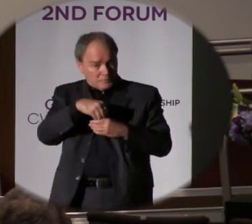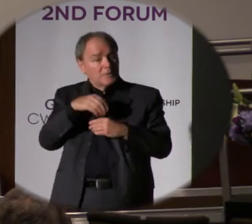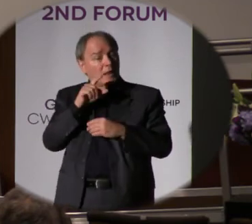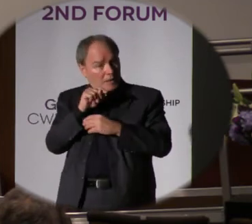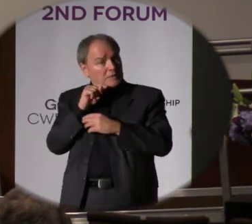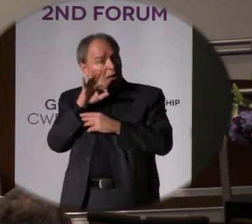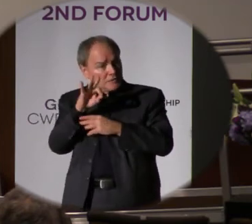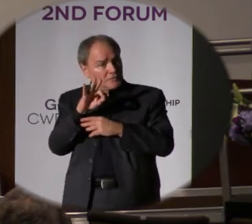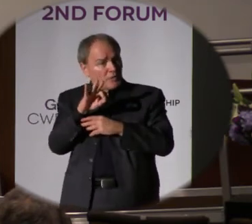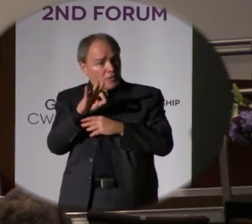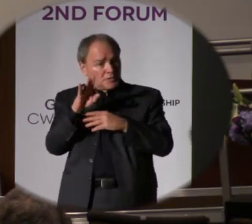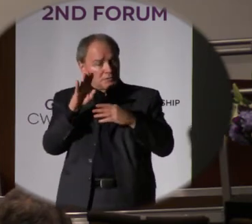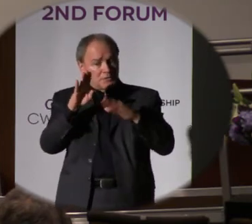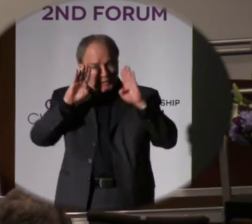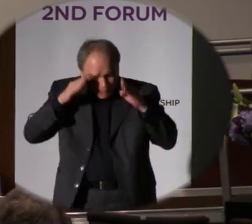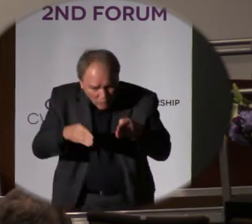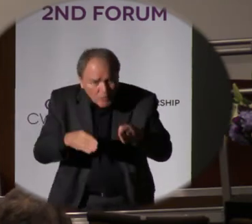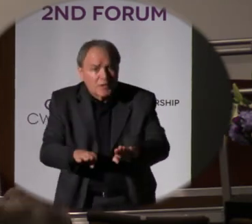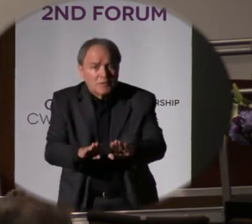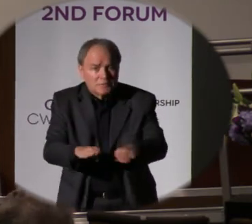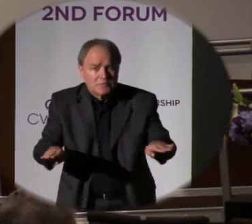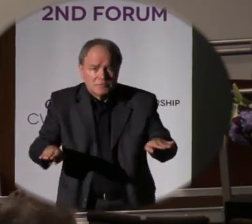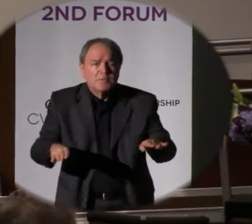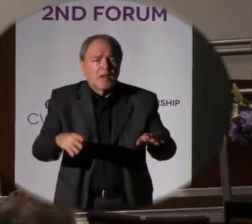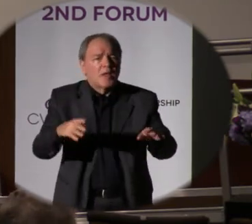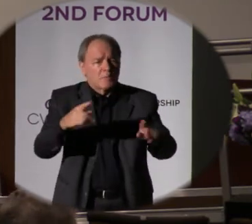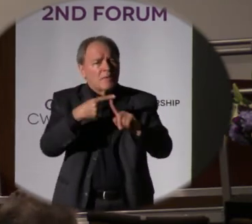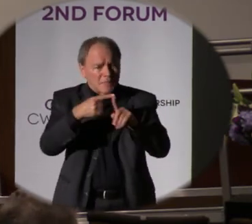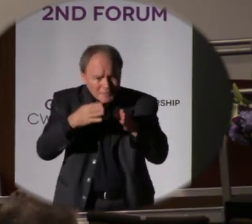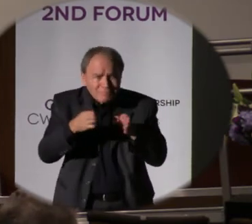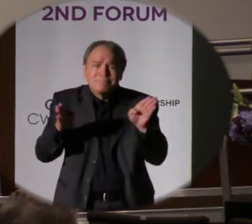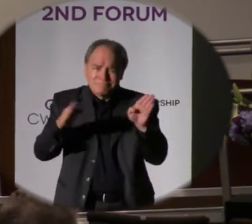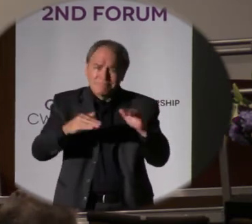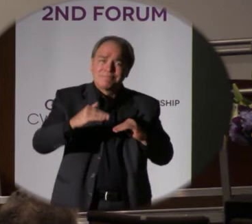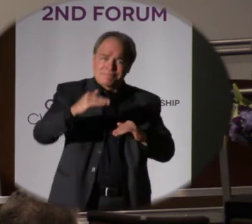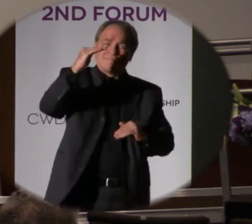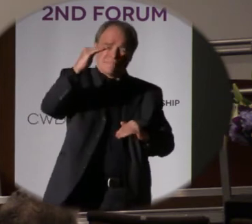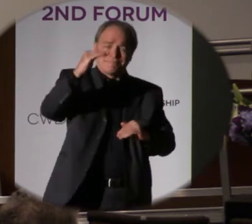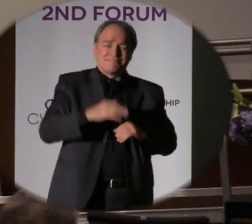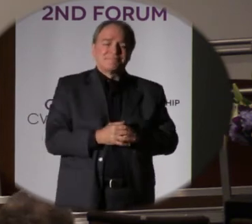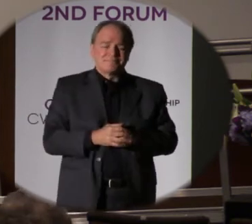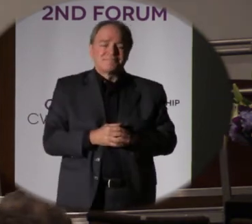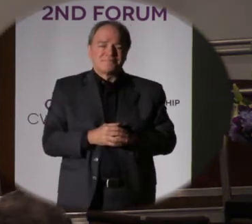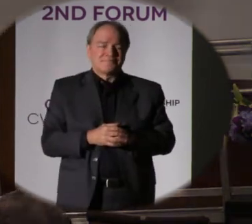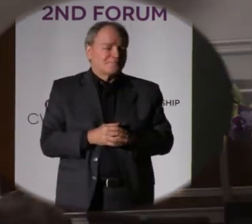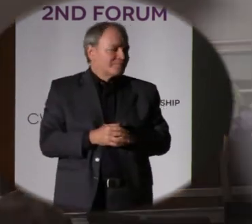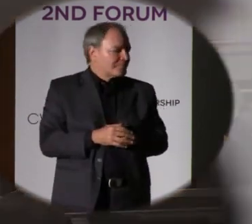bridges to each of the other task forces. Okay. Thank you.